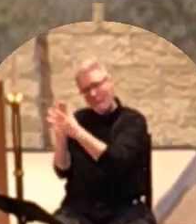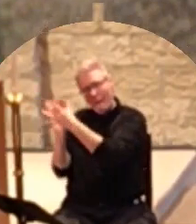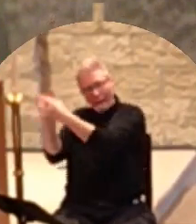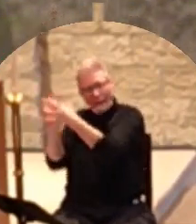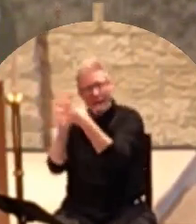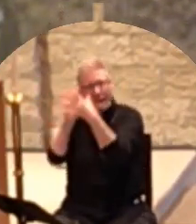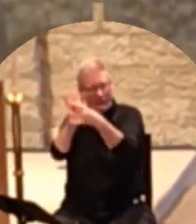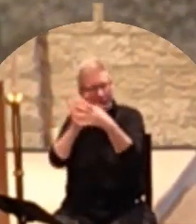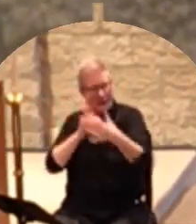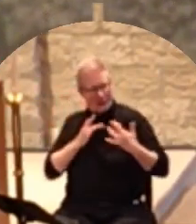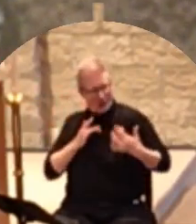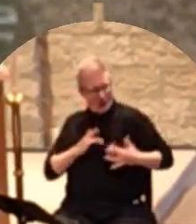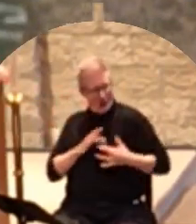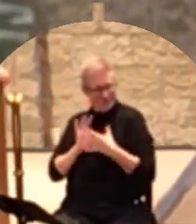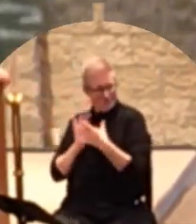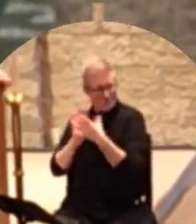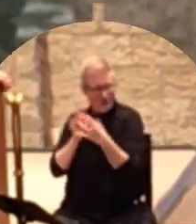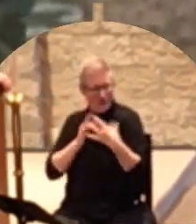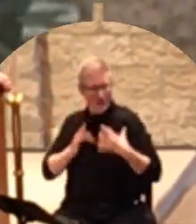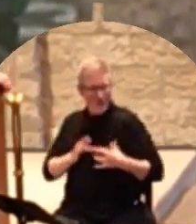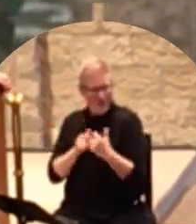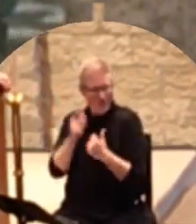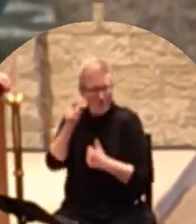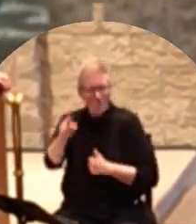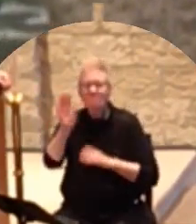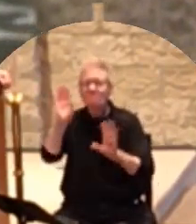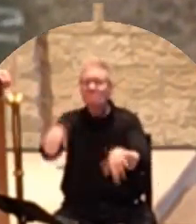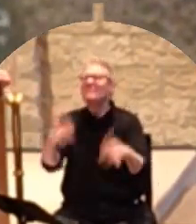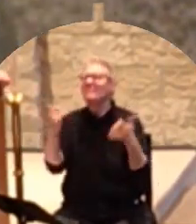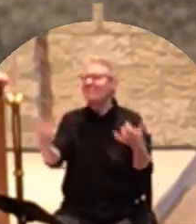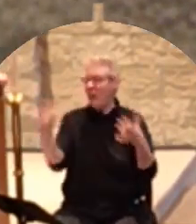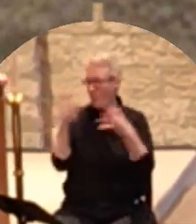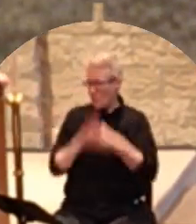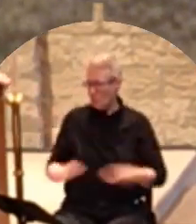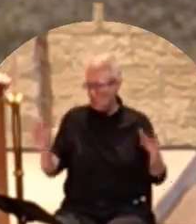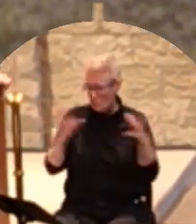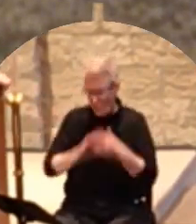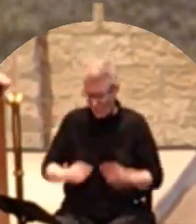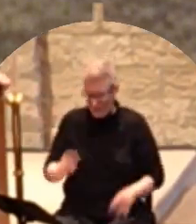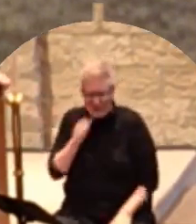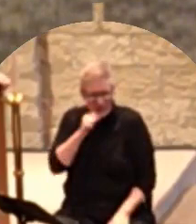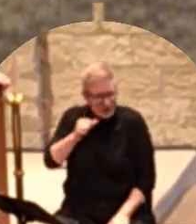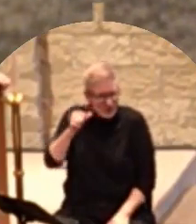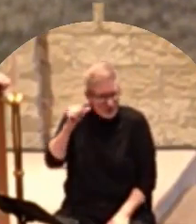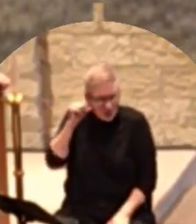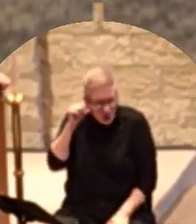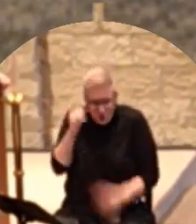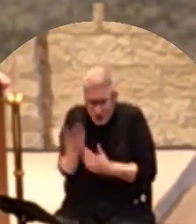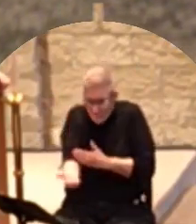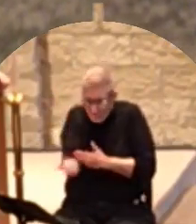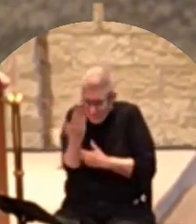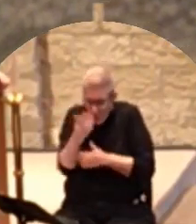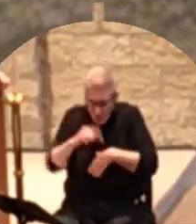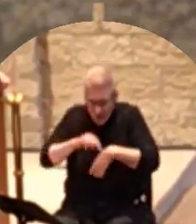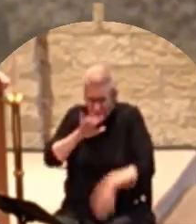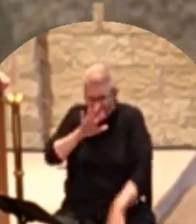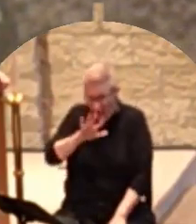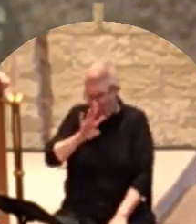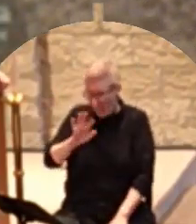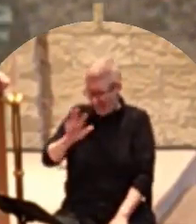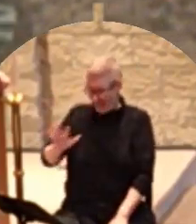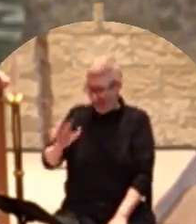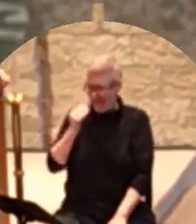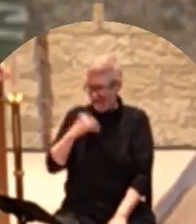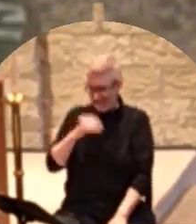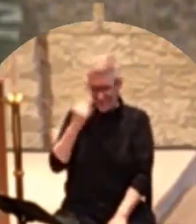story. I was in a long line yesterday at 5:45 a.m. at the grocery store